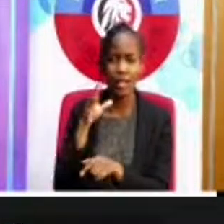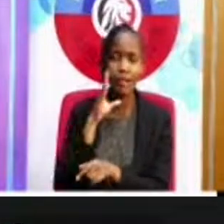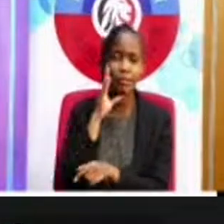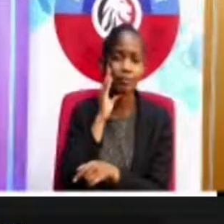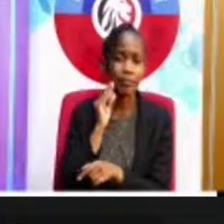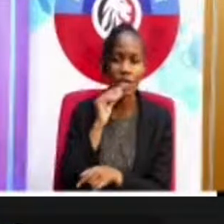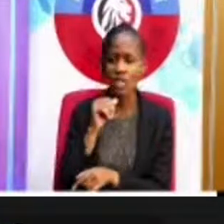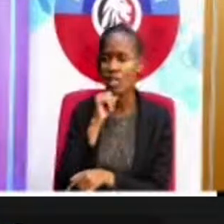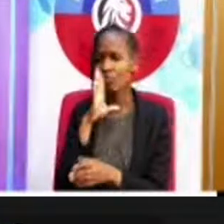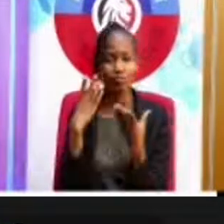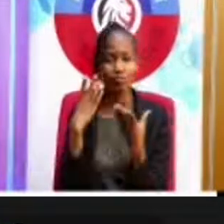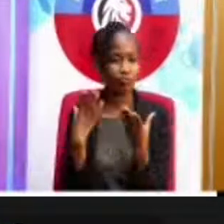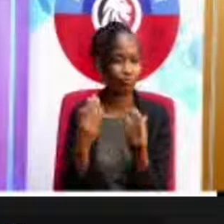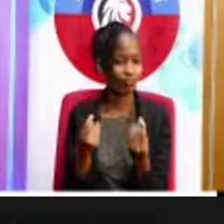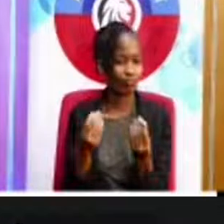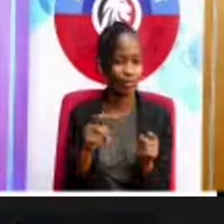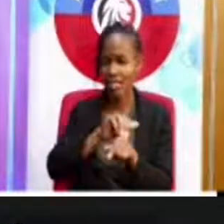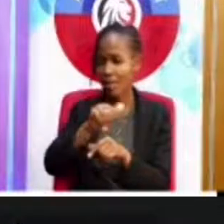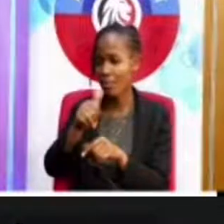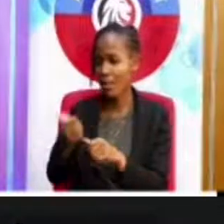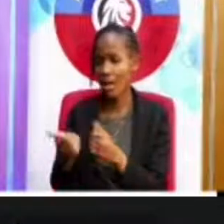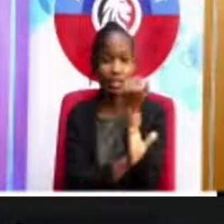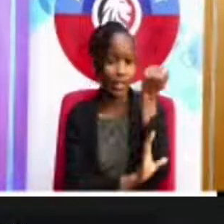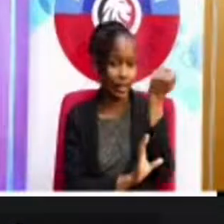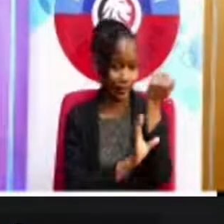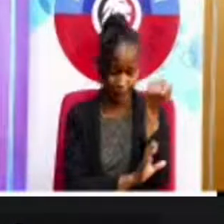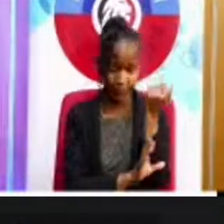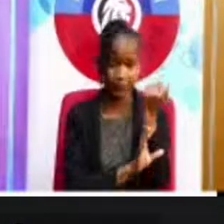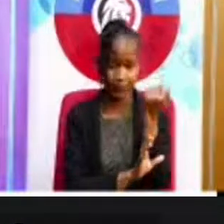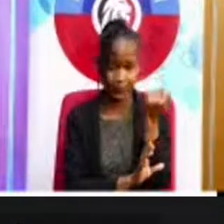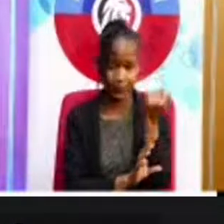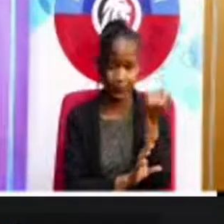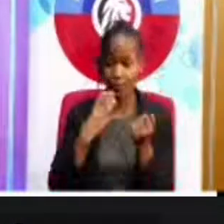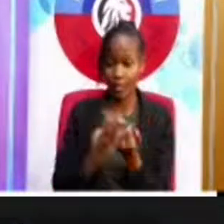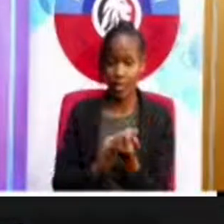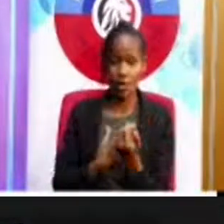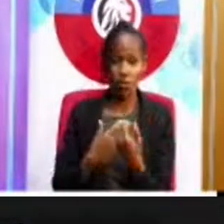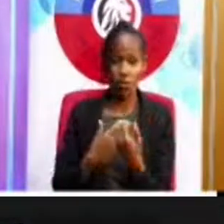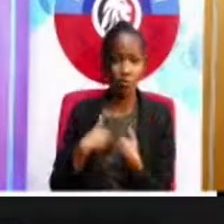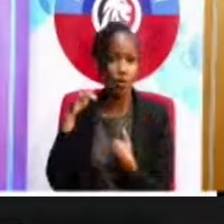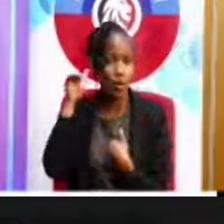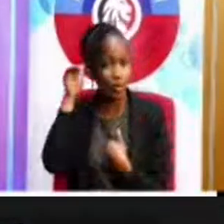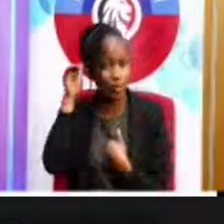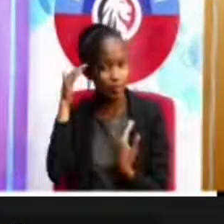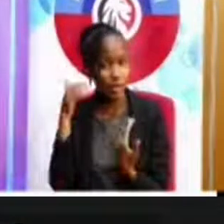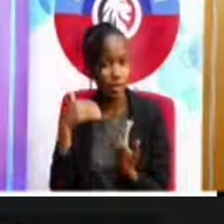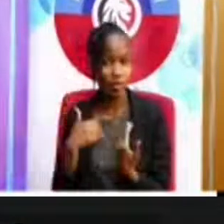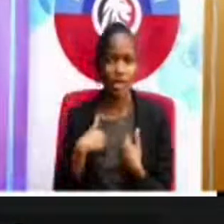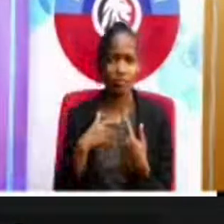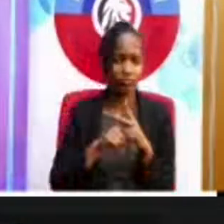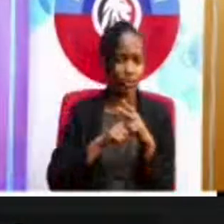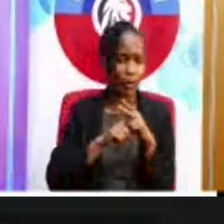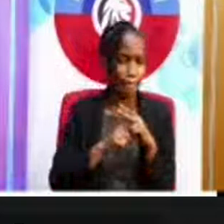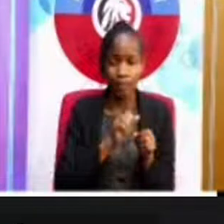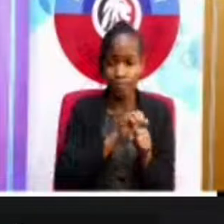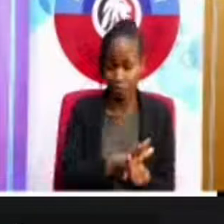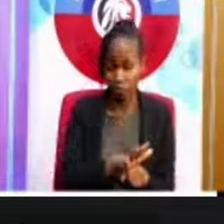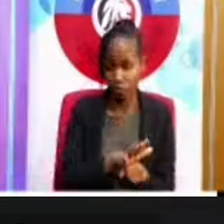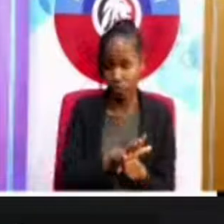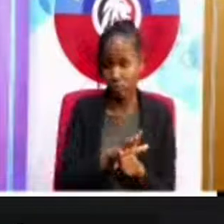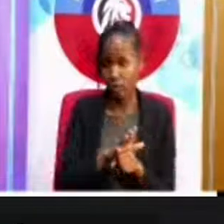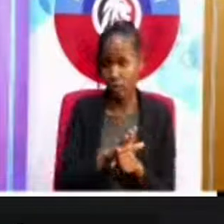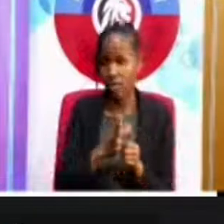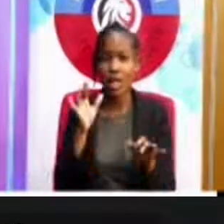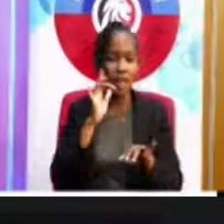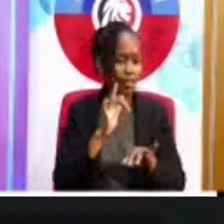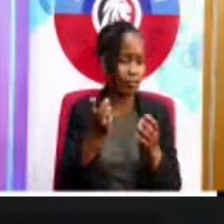Like all other countries, we have had the pandemic affect the economy, affect business